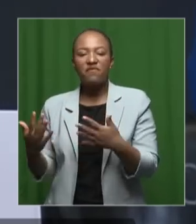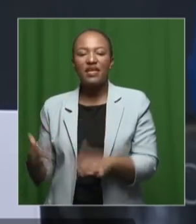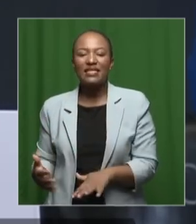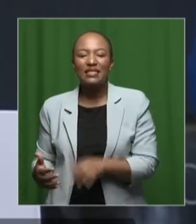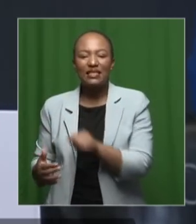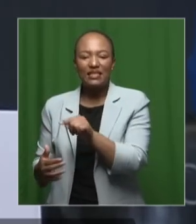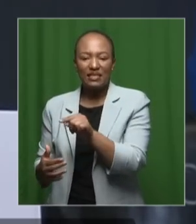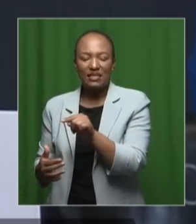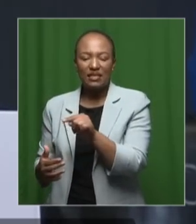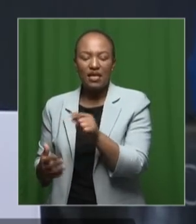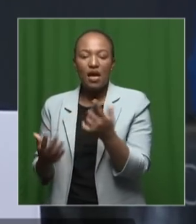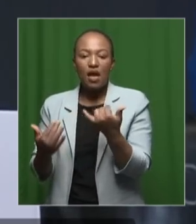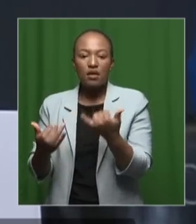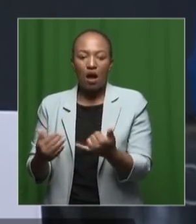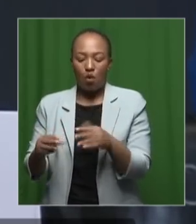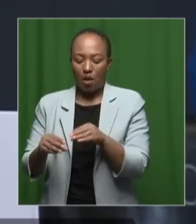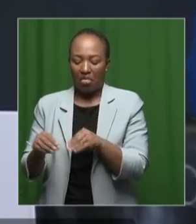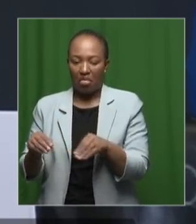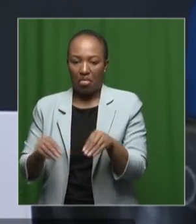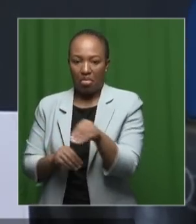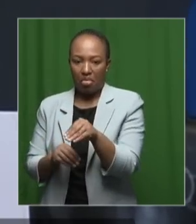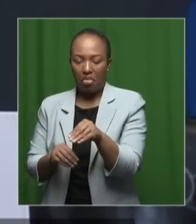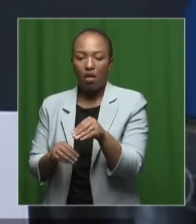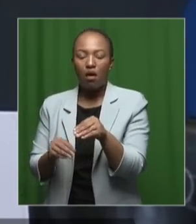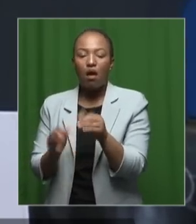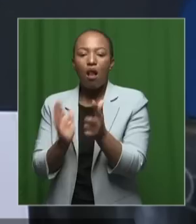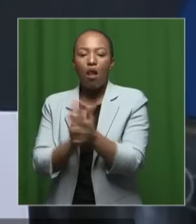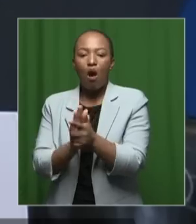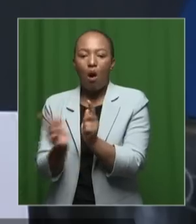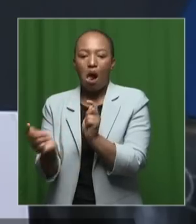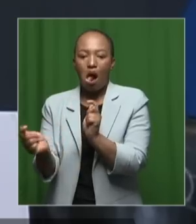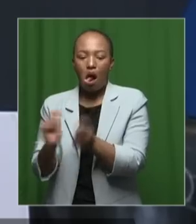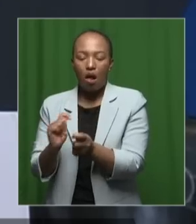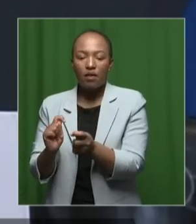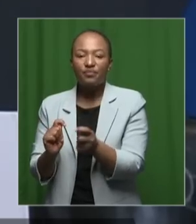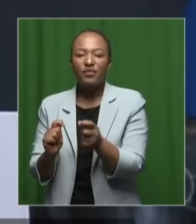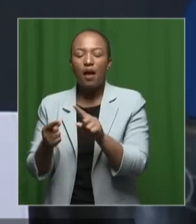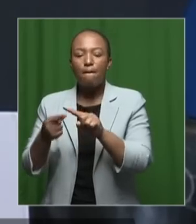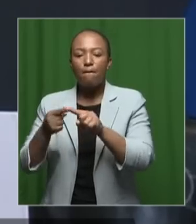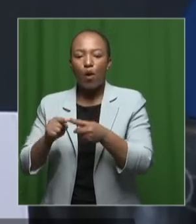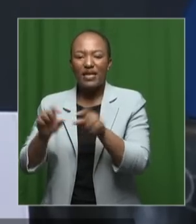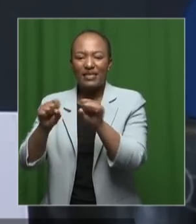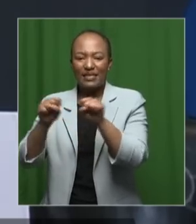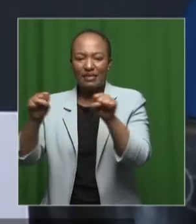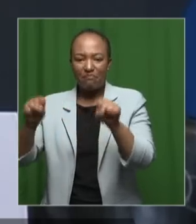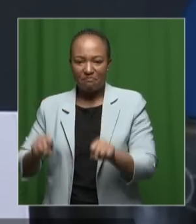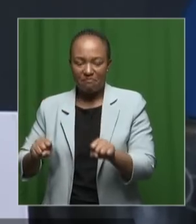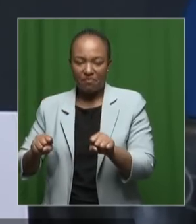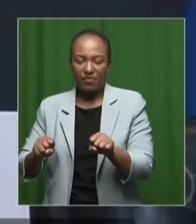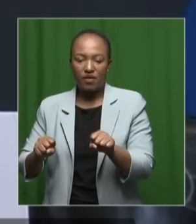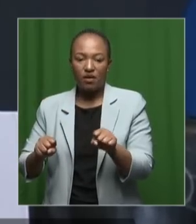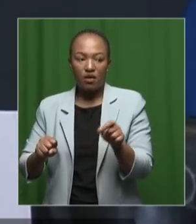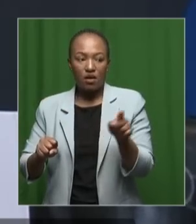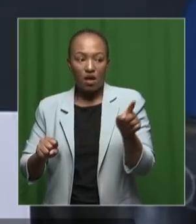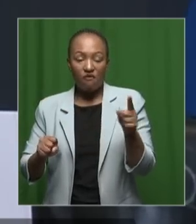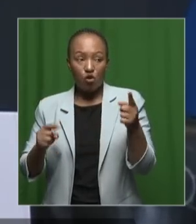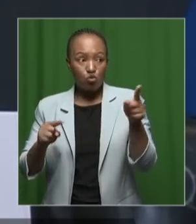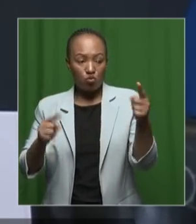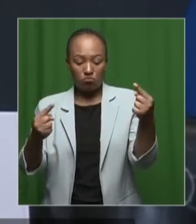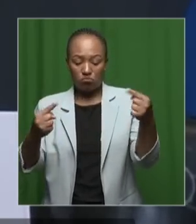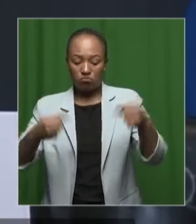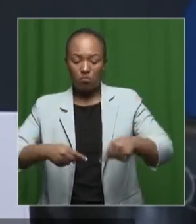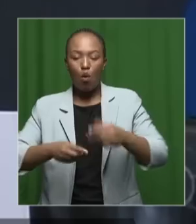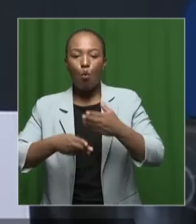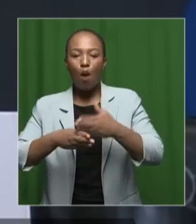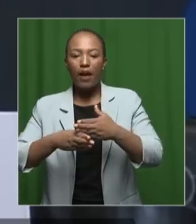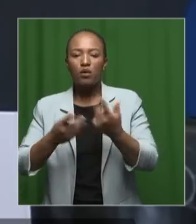with what we call a point-based system. That to come and do general work in South Africa, you must score certain points.